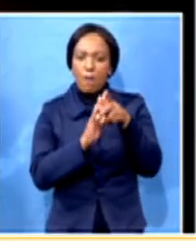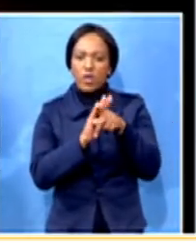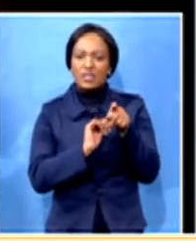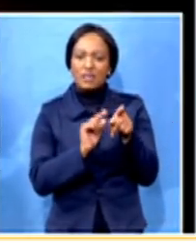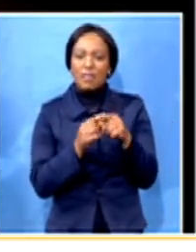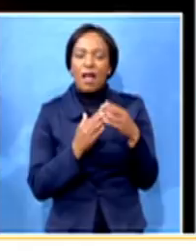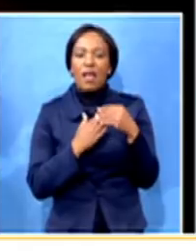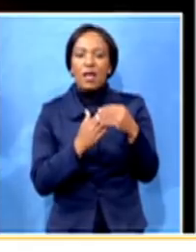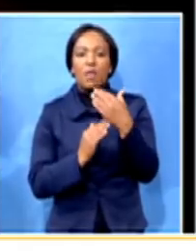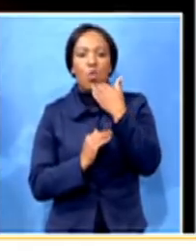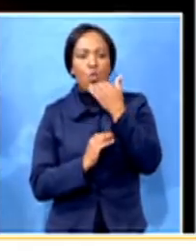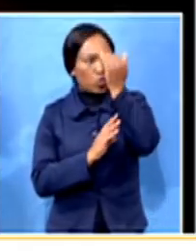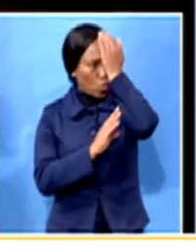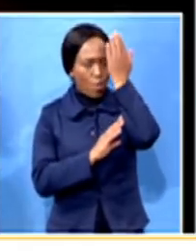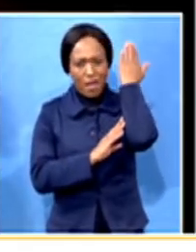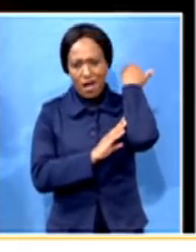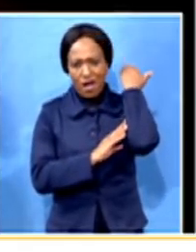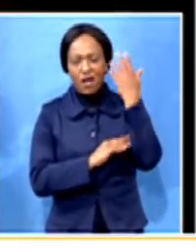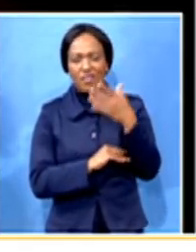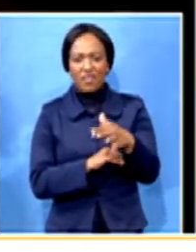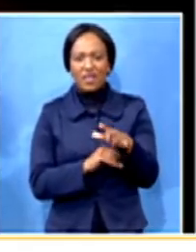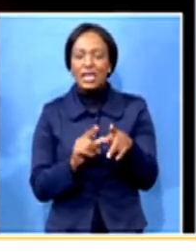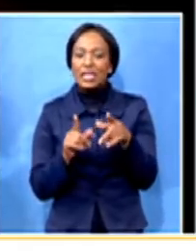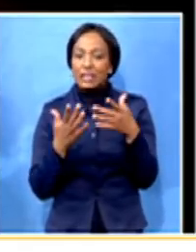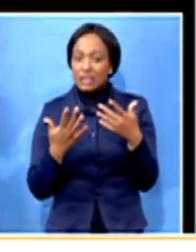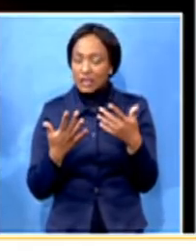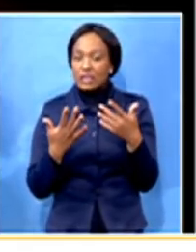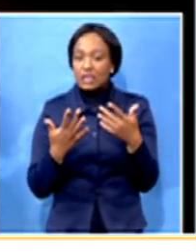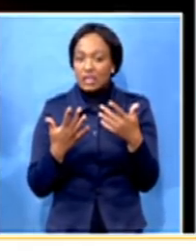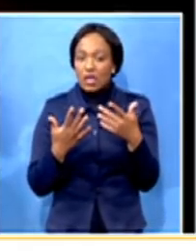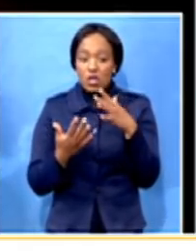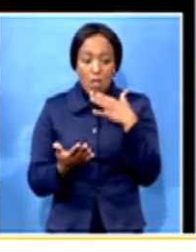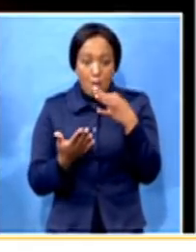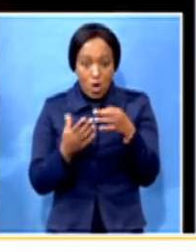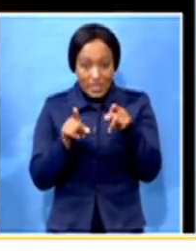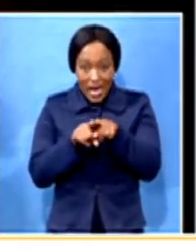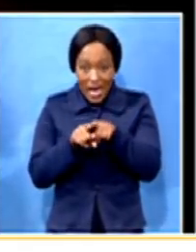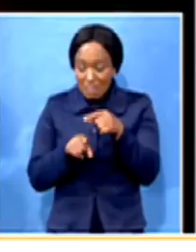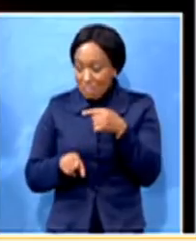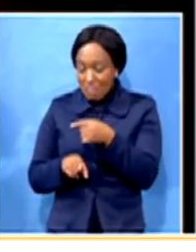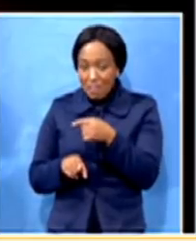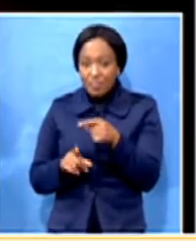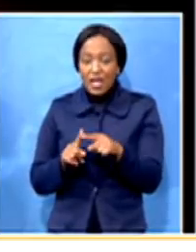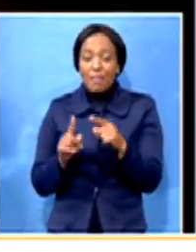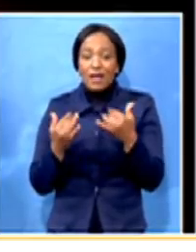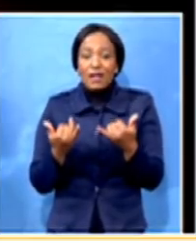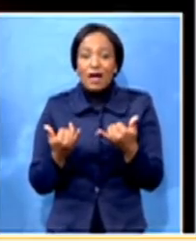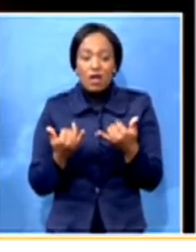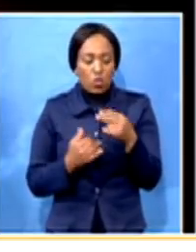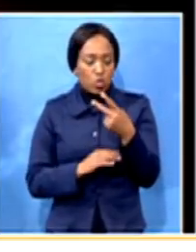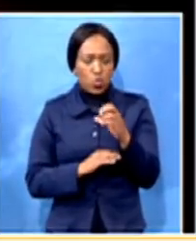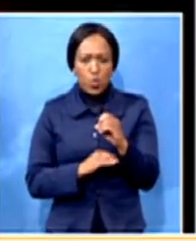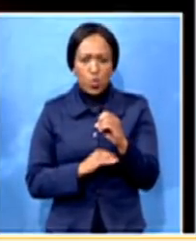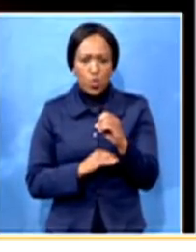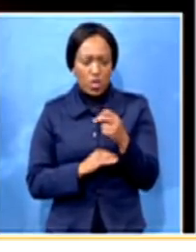then President Zuma, very much the same that is being proposed right now. But we are now in 2010.